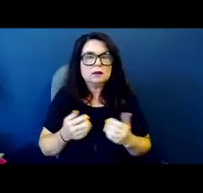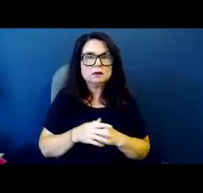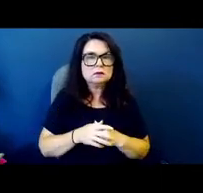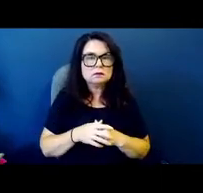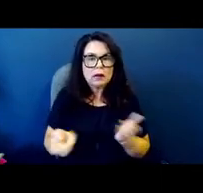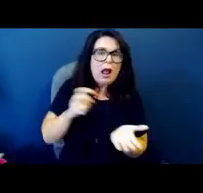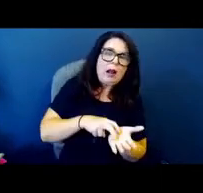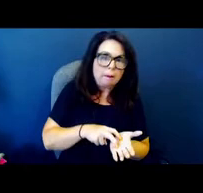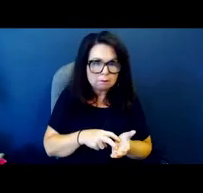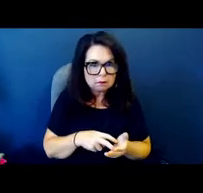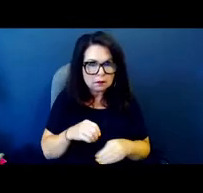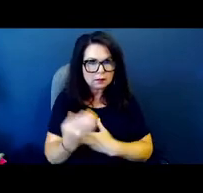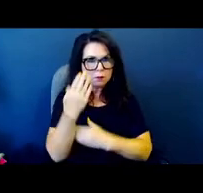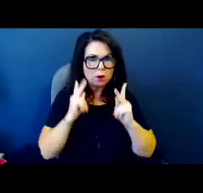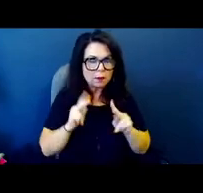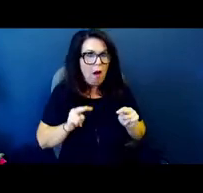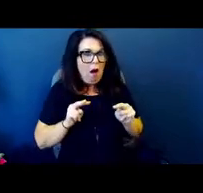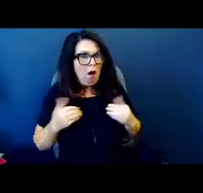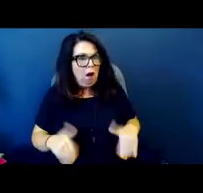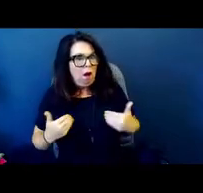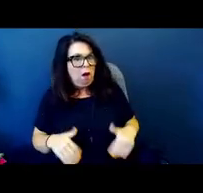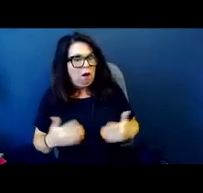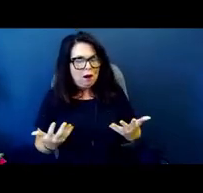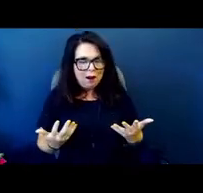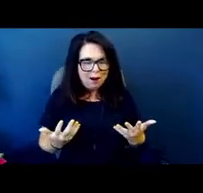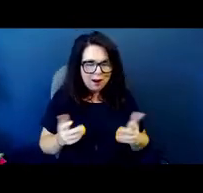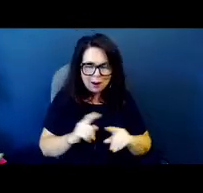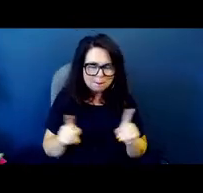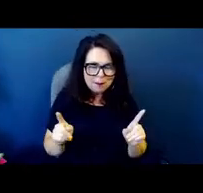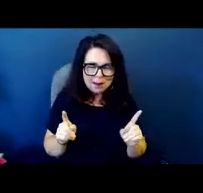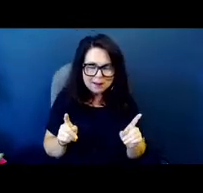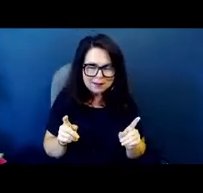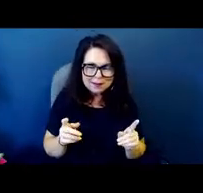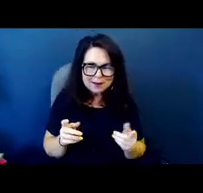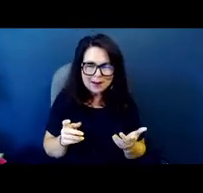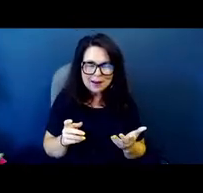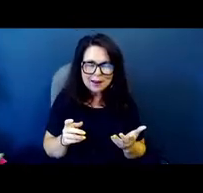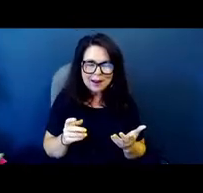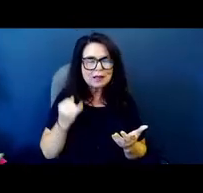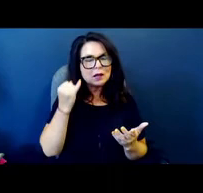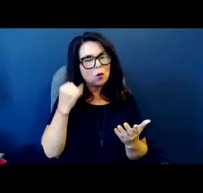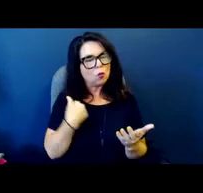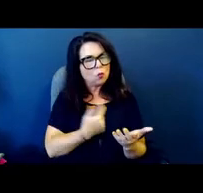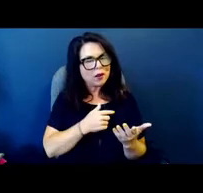is, we will have achieved further progress when all of us think